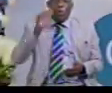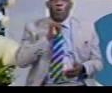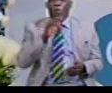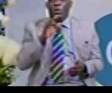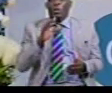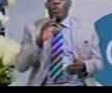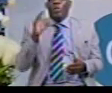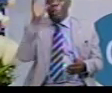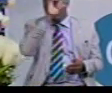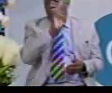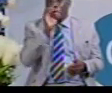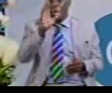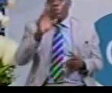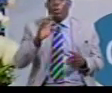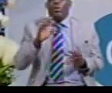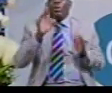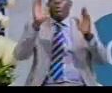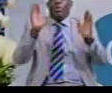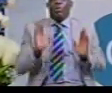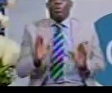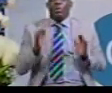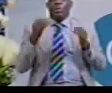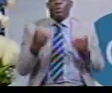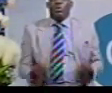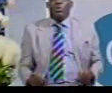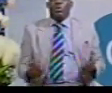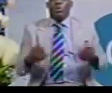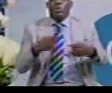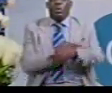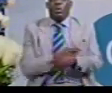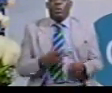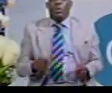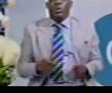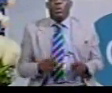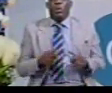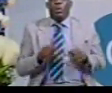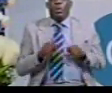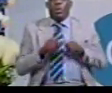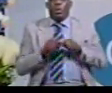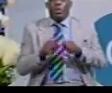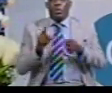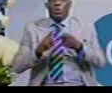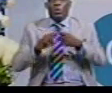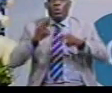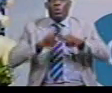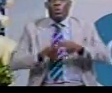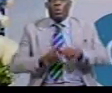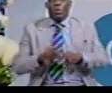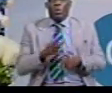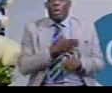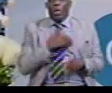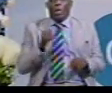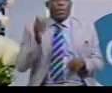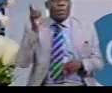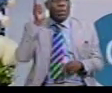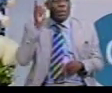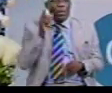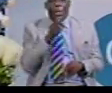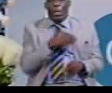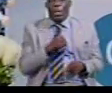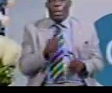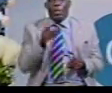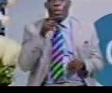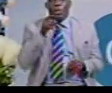pas rater votre miracle aujourd'hui. Remain seated and pay attention, assis et and you will be blessed. Et vous serez